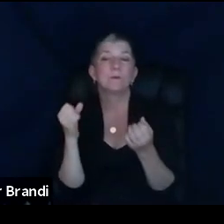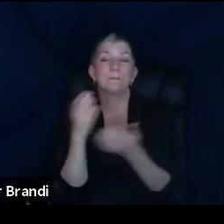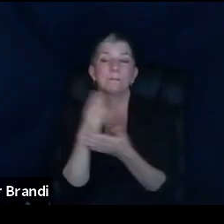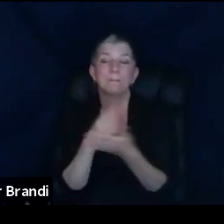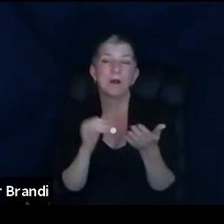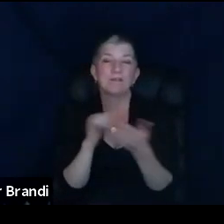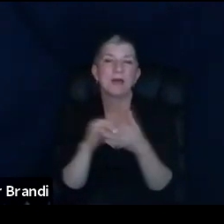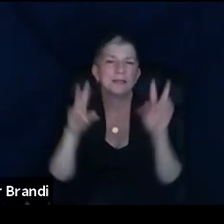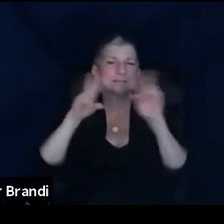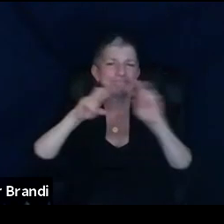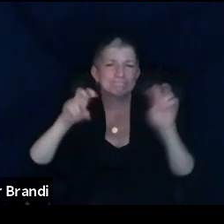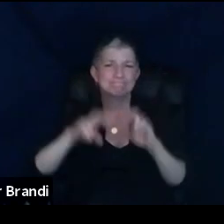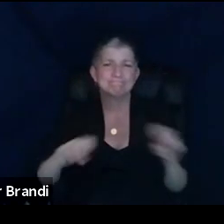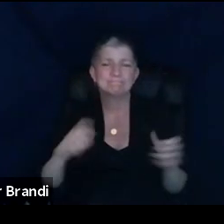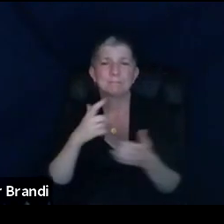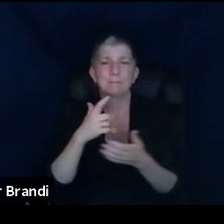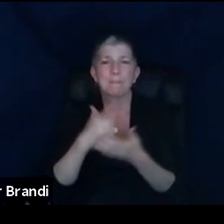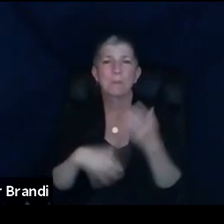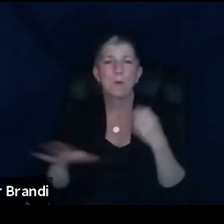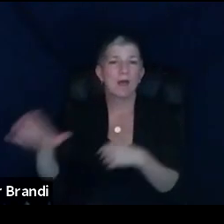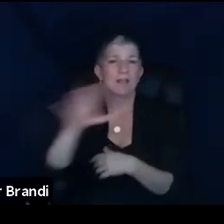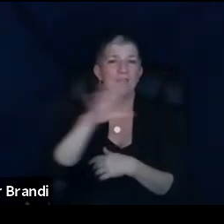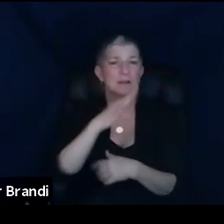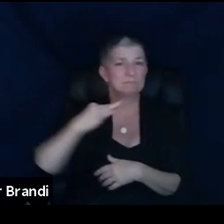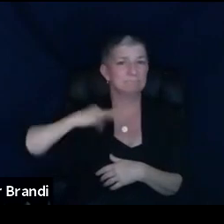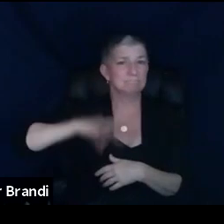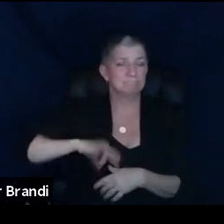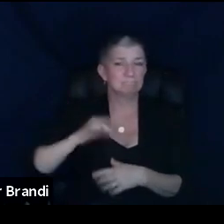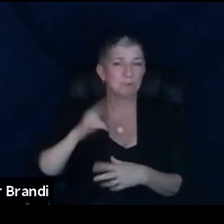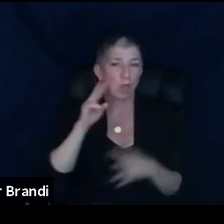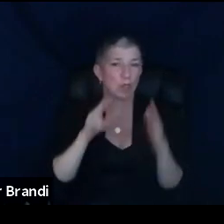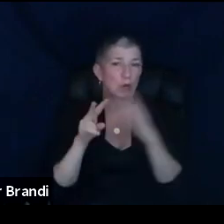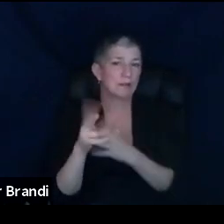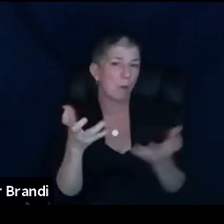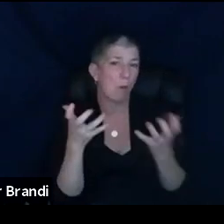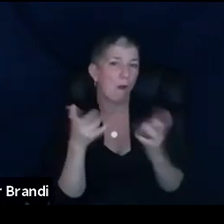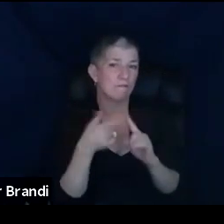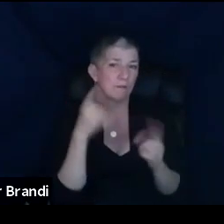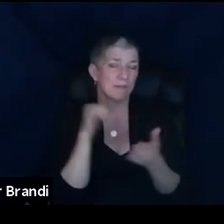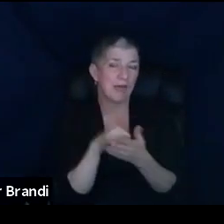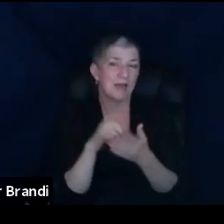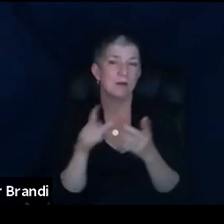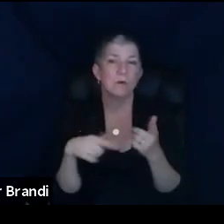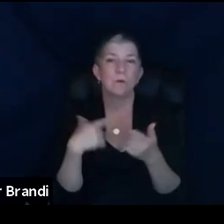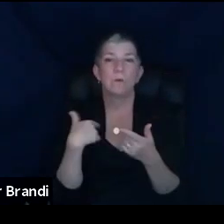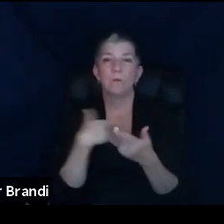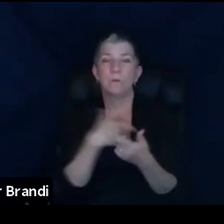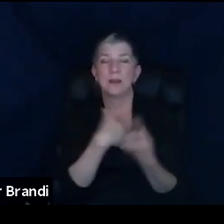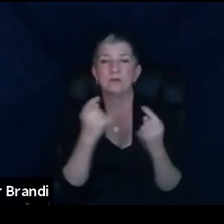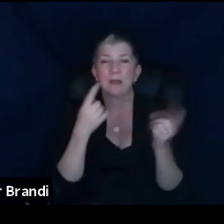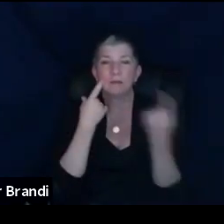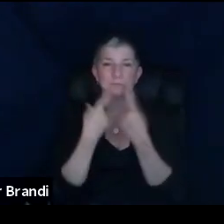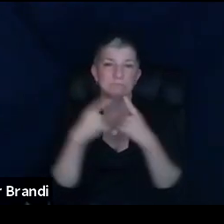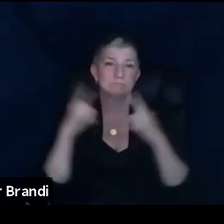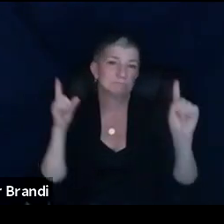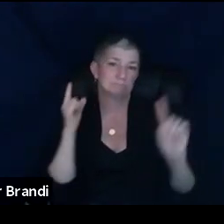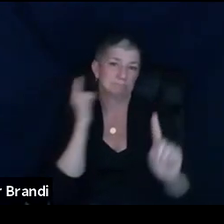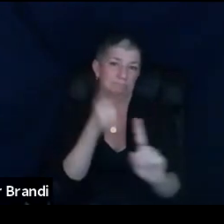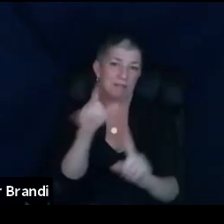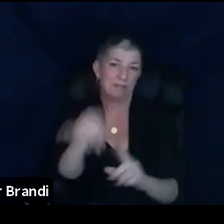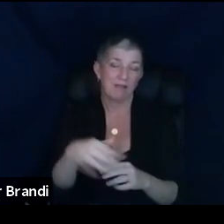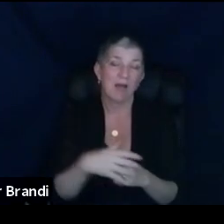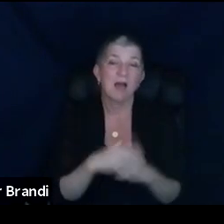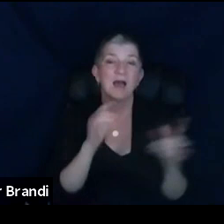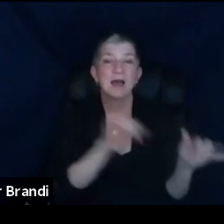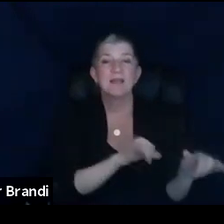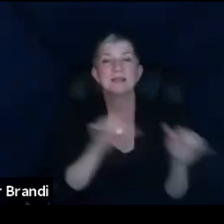looking at what is that person trying to get out of this scene, so that we can then try to get to what's at the core of it. And the same thing